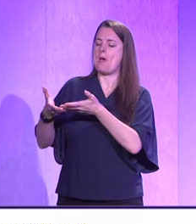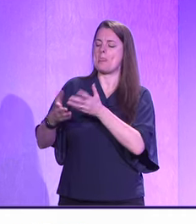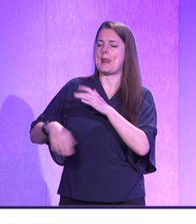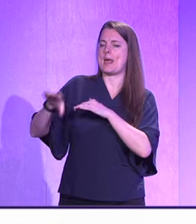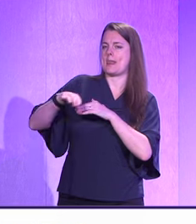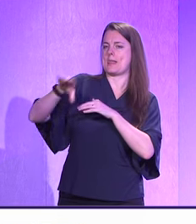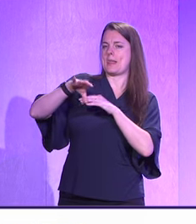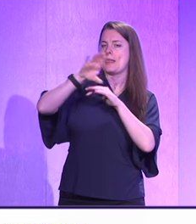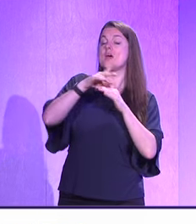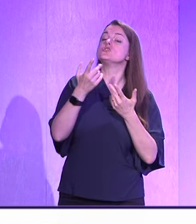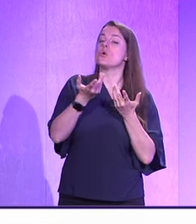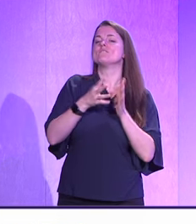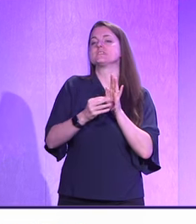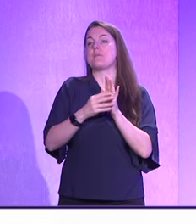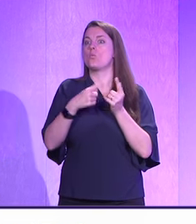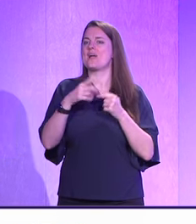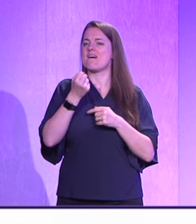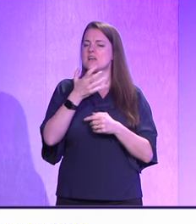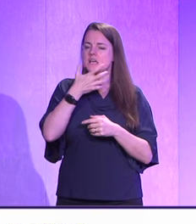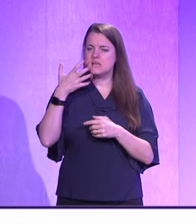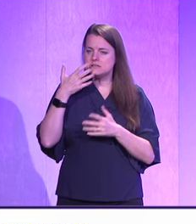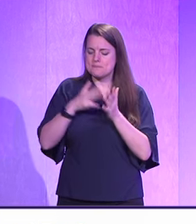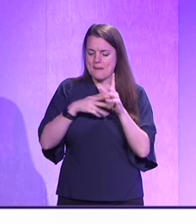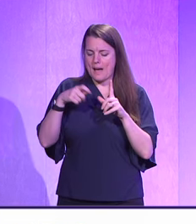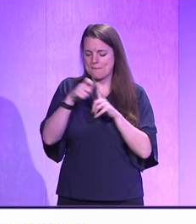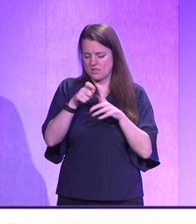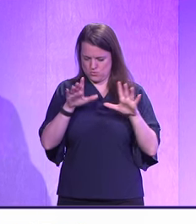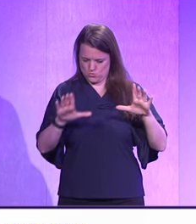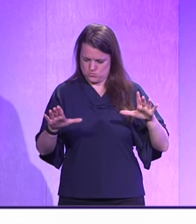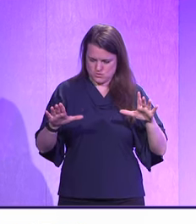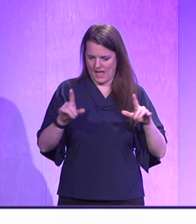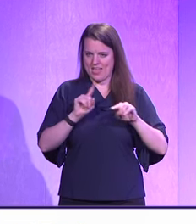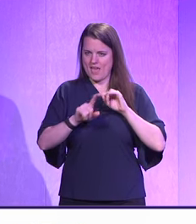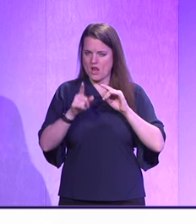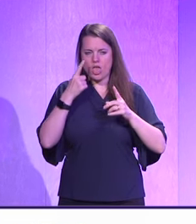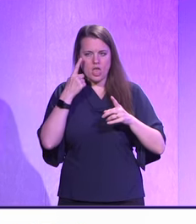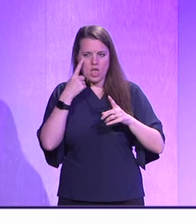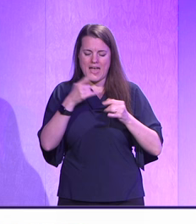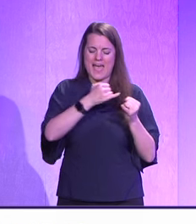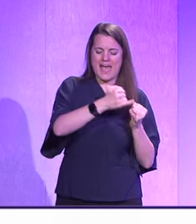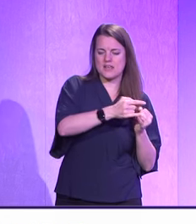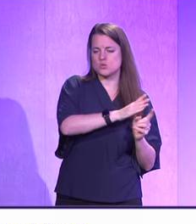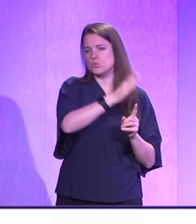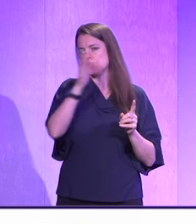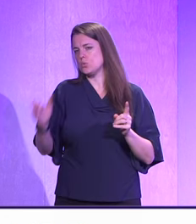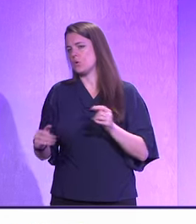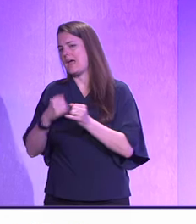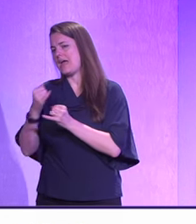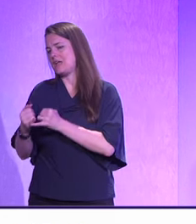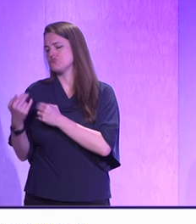You end up with a heat map, which is very easy for people to kind of reason about, and you can then try out kind of end-to-end responsibility